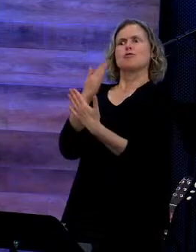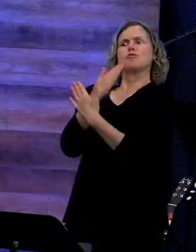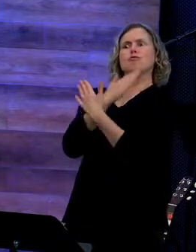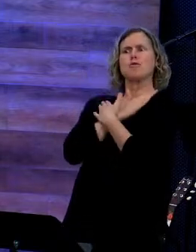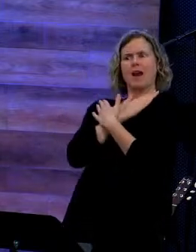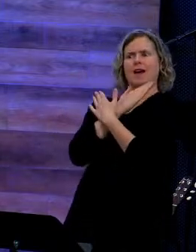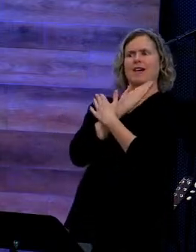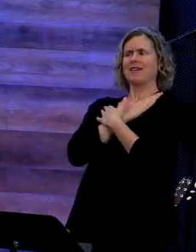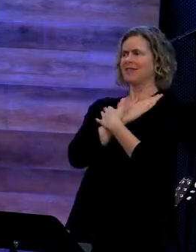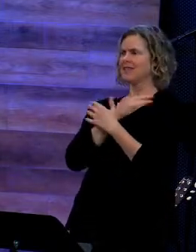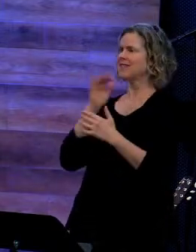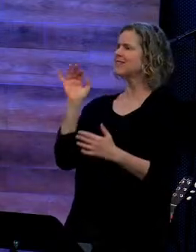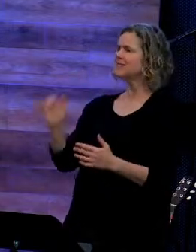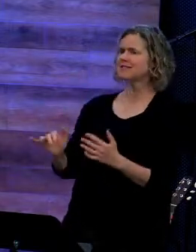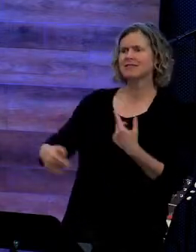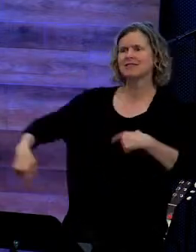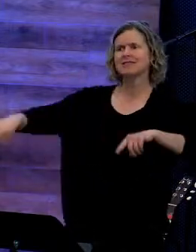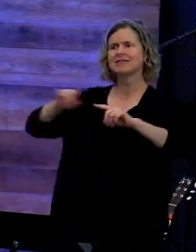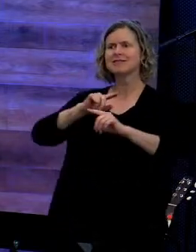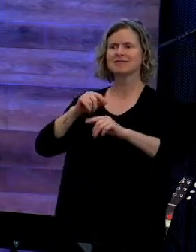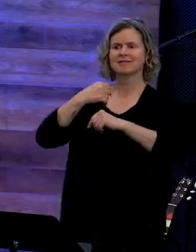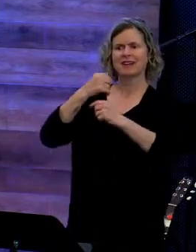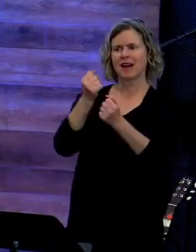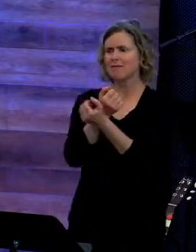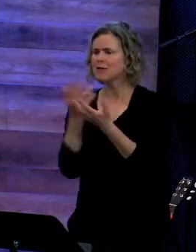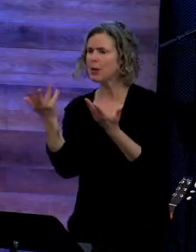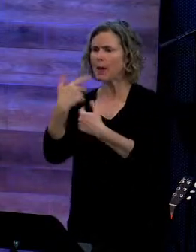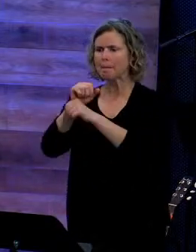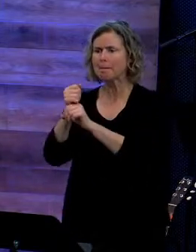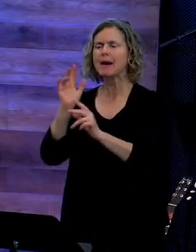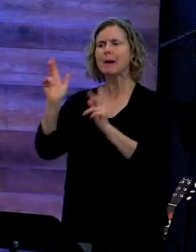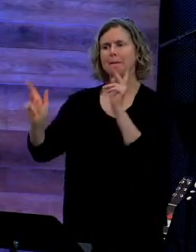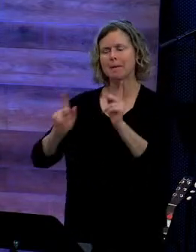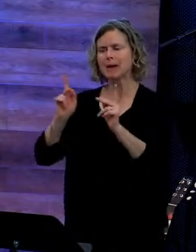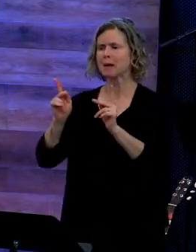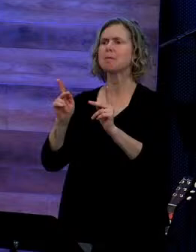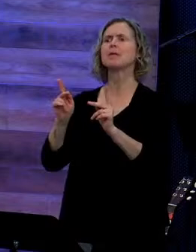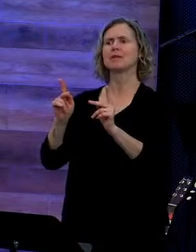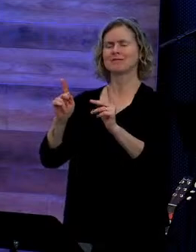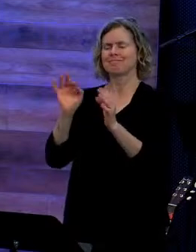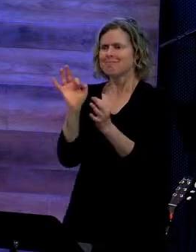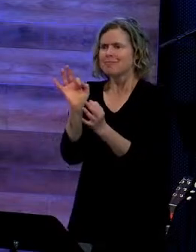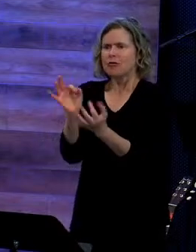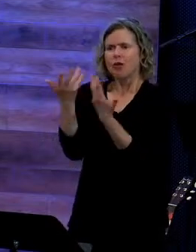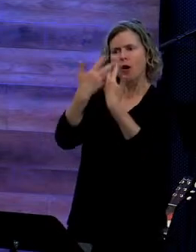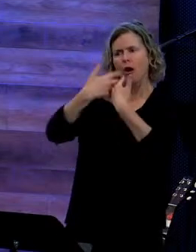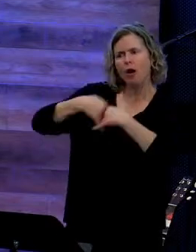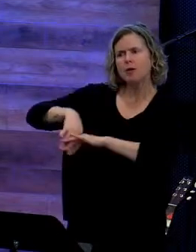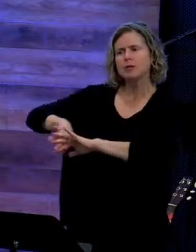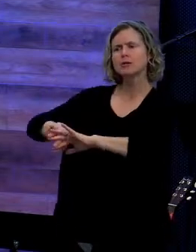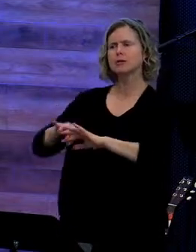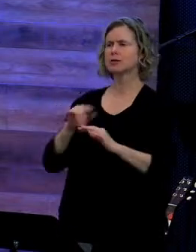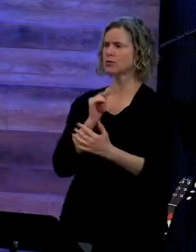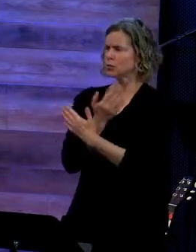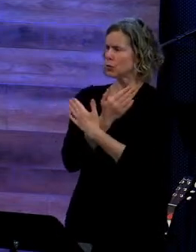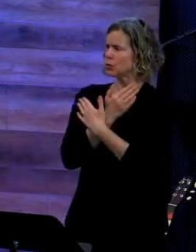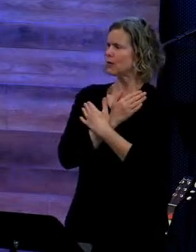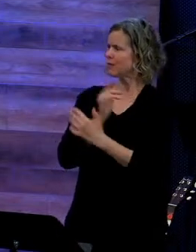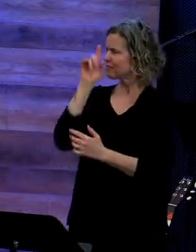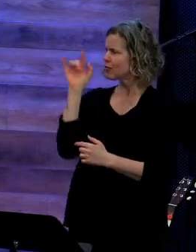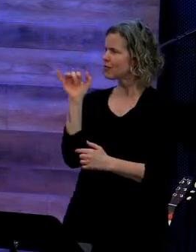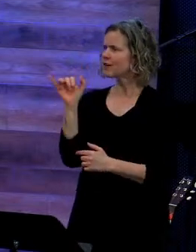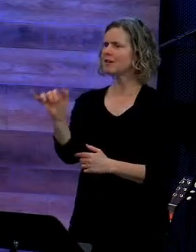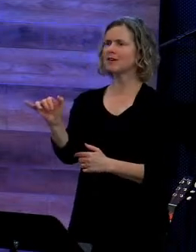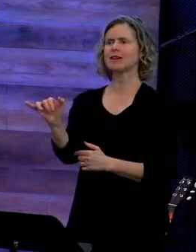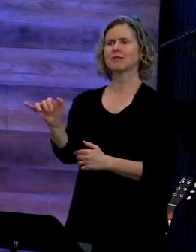in perfect harmony, we can rest forever. This is the design of rest. This is how you were made to